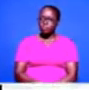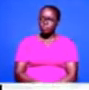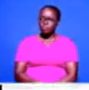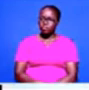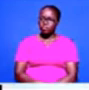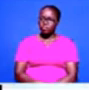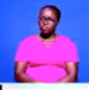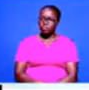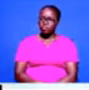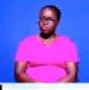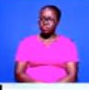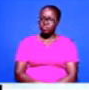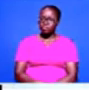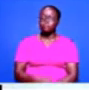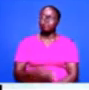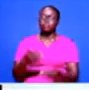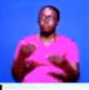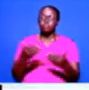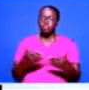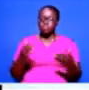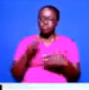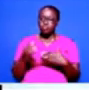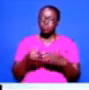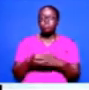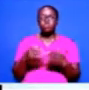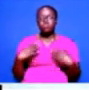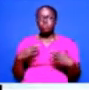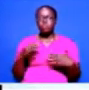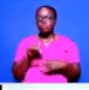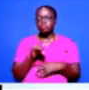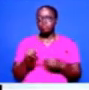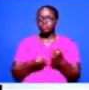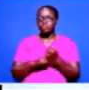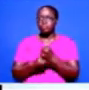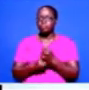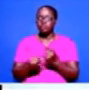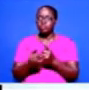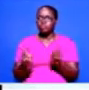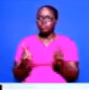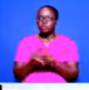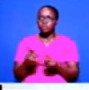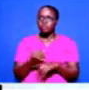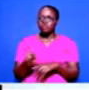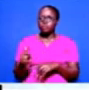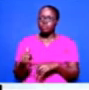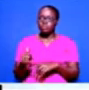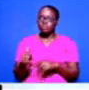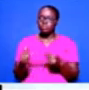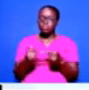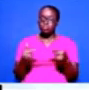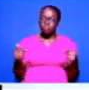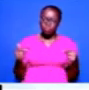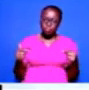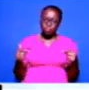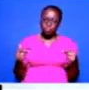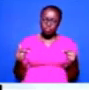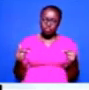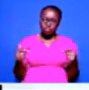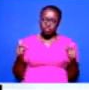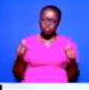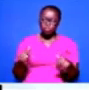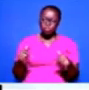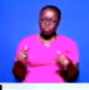I'm welcoming everybody, those who supported us and those who did not support us. Today